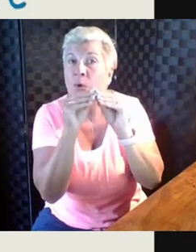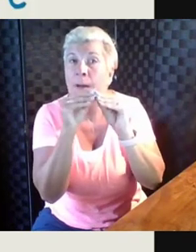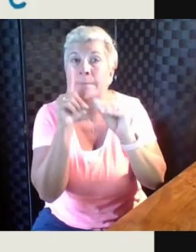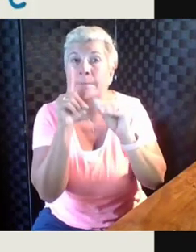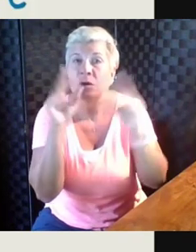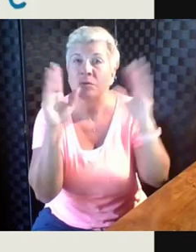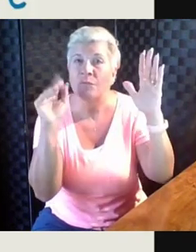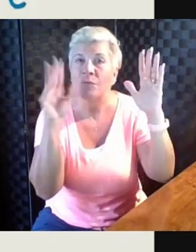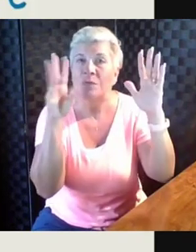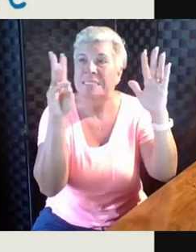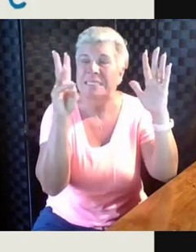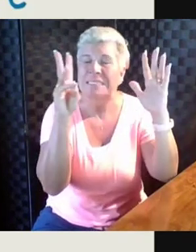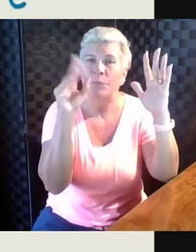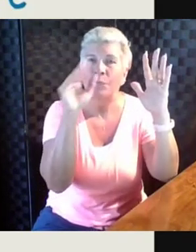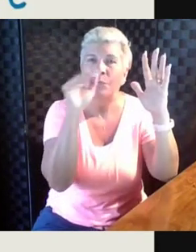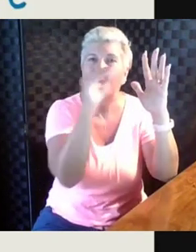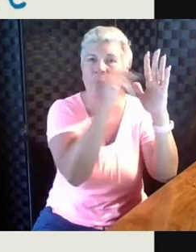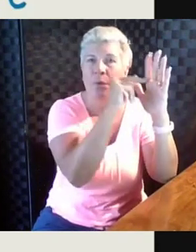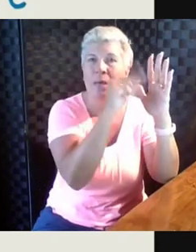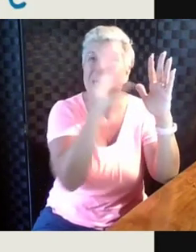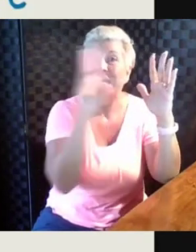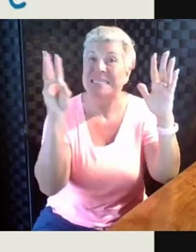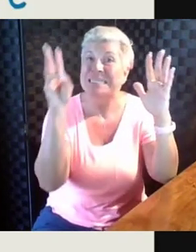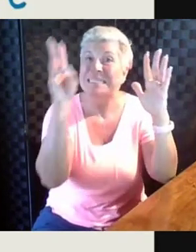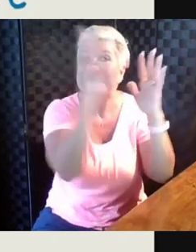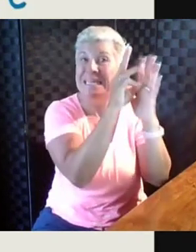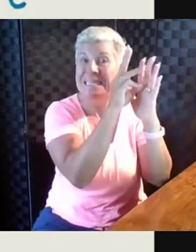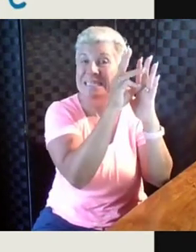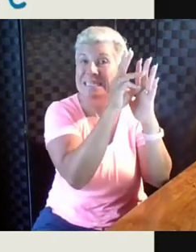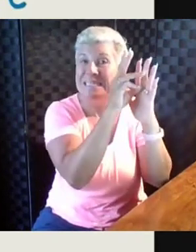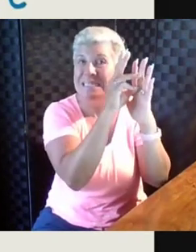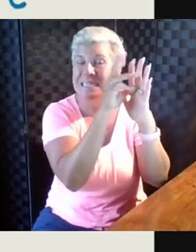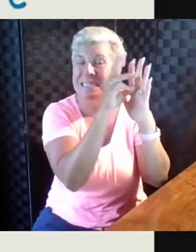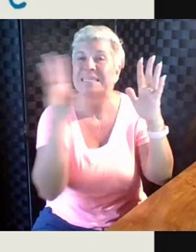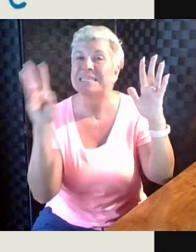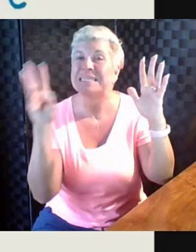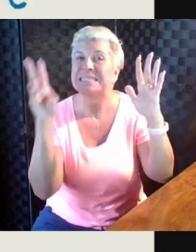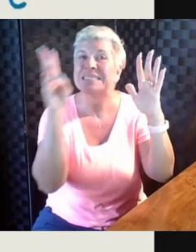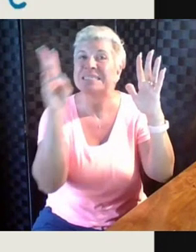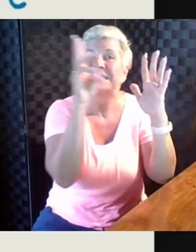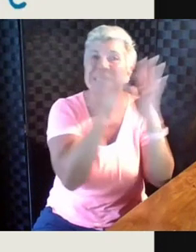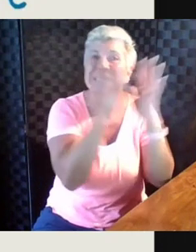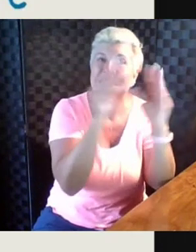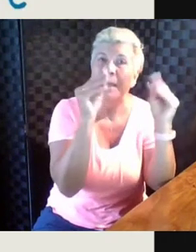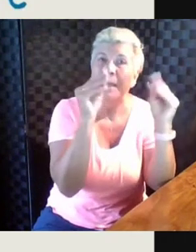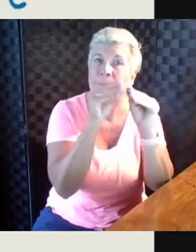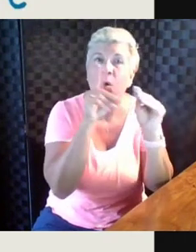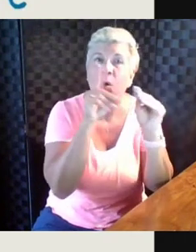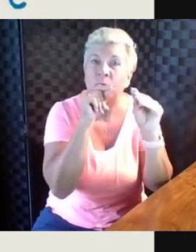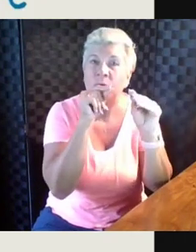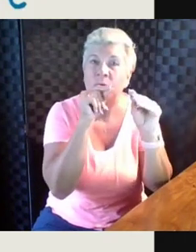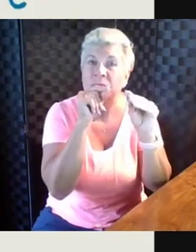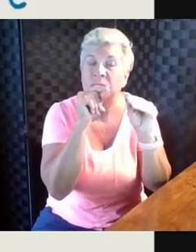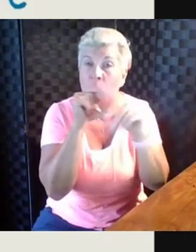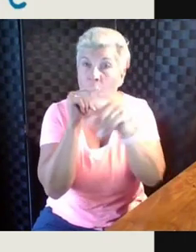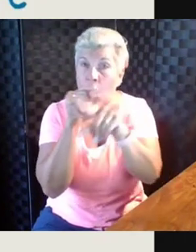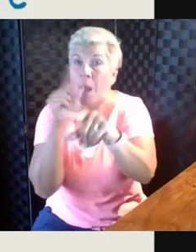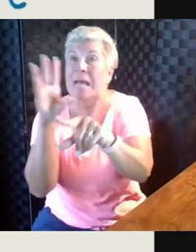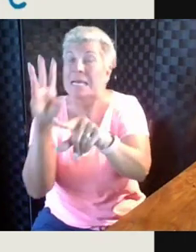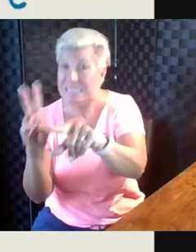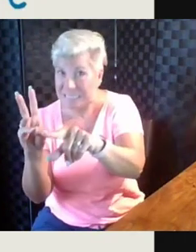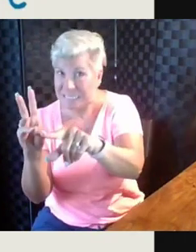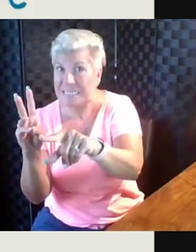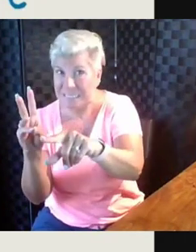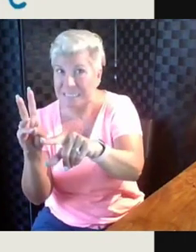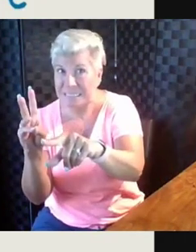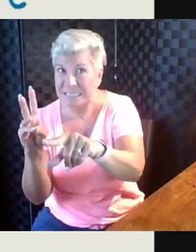Stop. Now, I see that there are 6 more birds, so I'll add another bar and put a 6 on